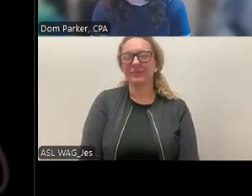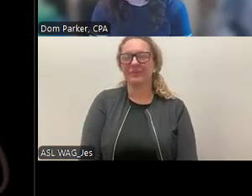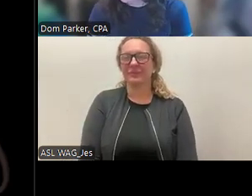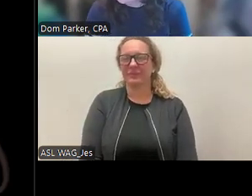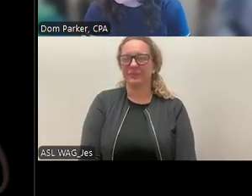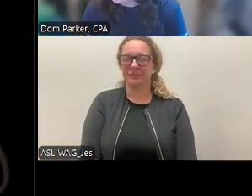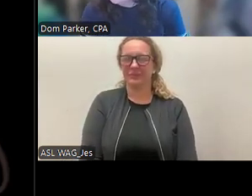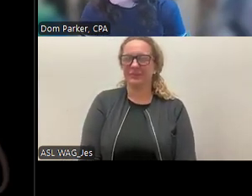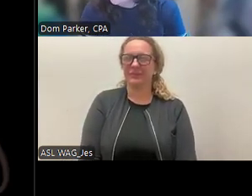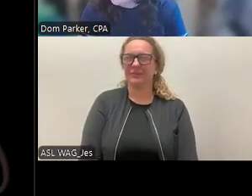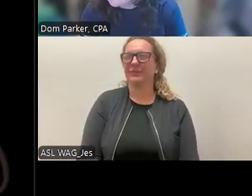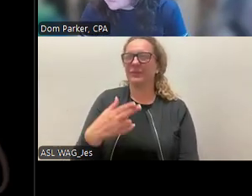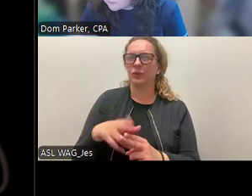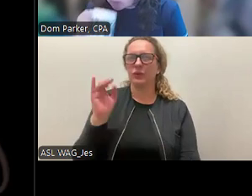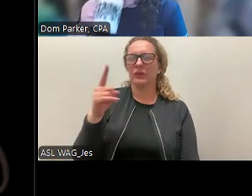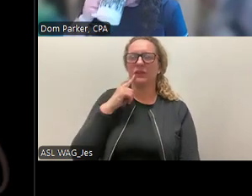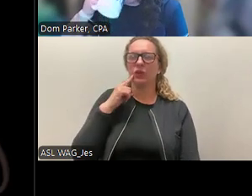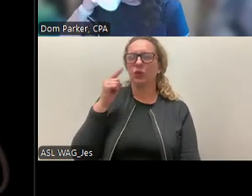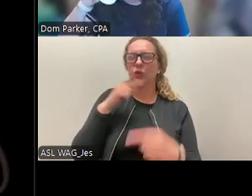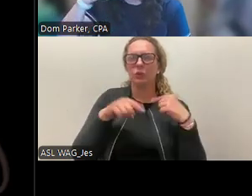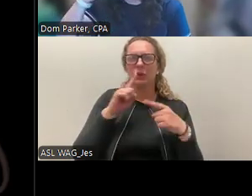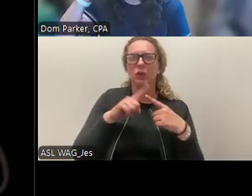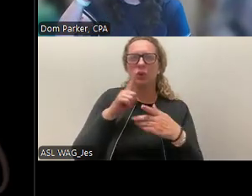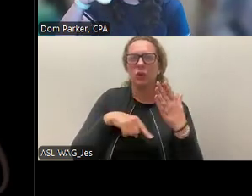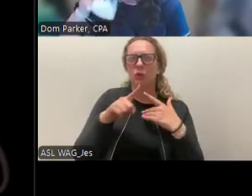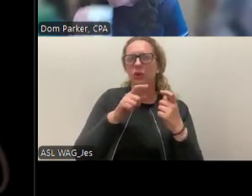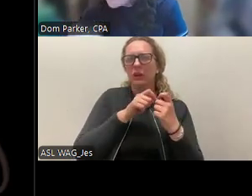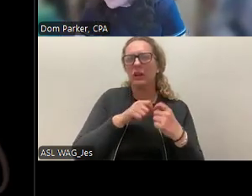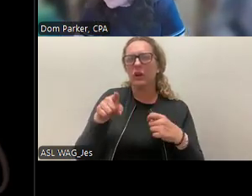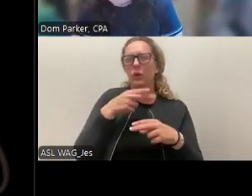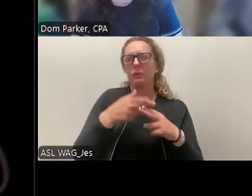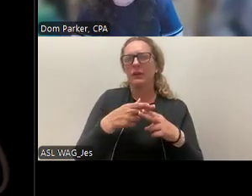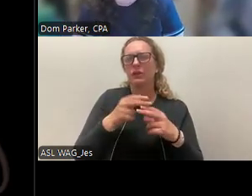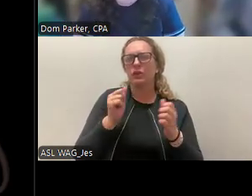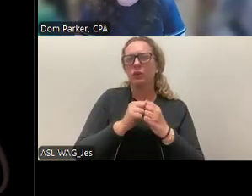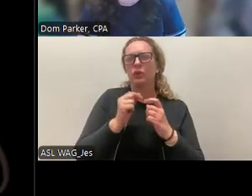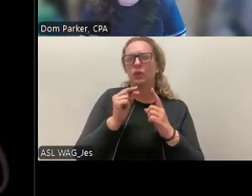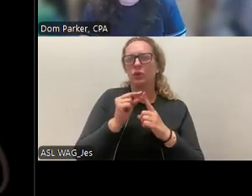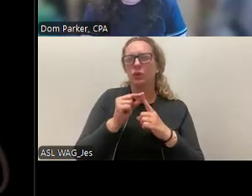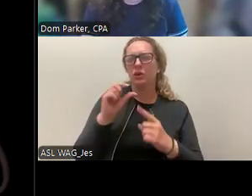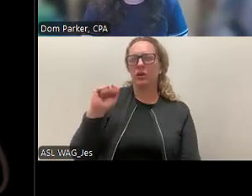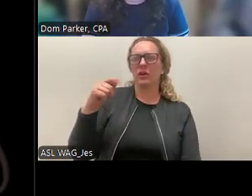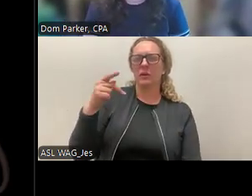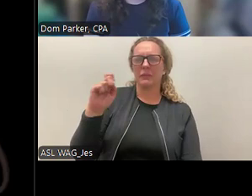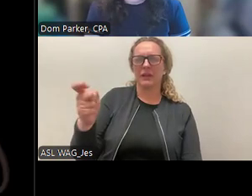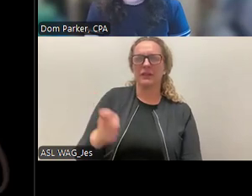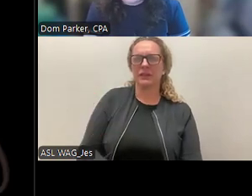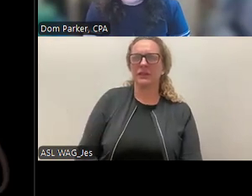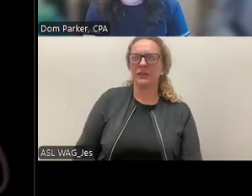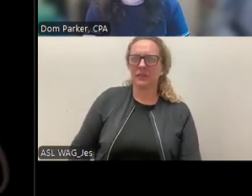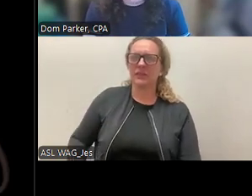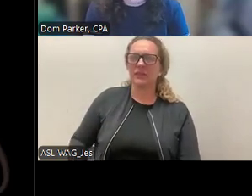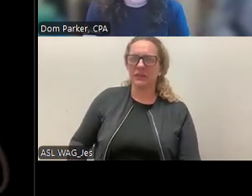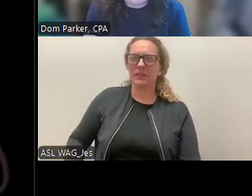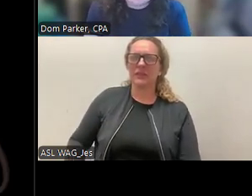Just a quick question here. If you could go back to what were the guidelines that you mentioned with the word apex in the name? So it's called